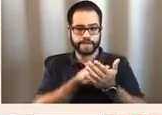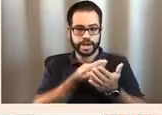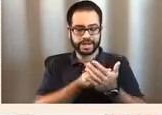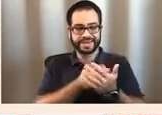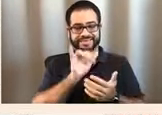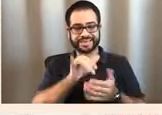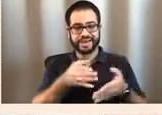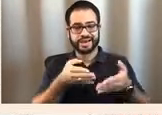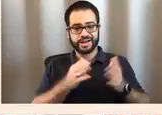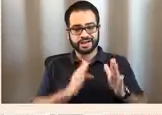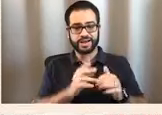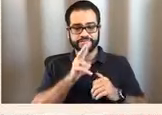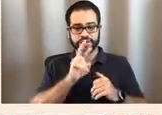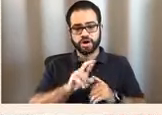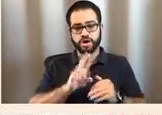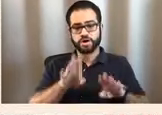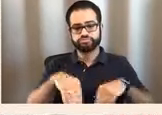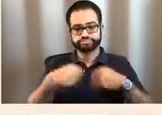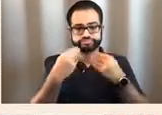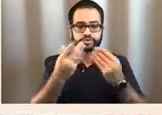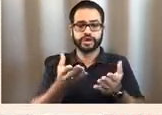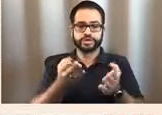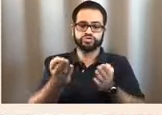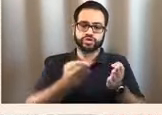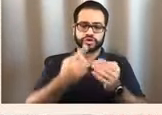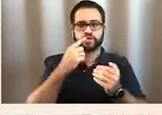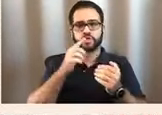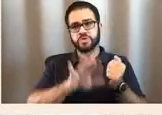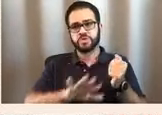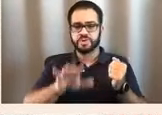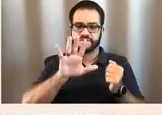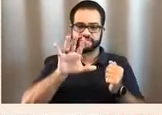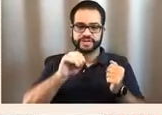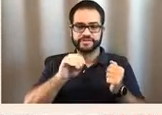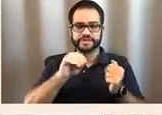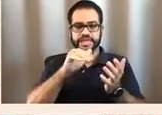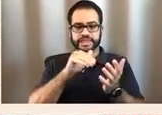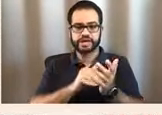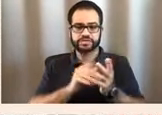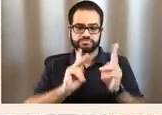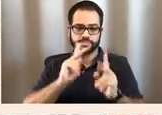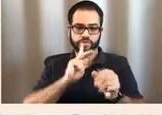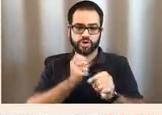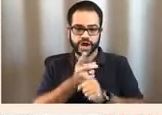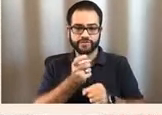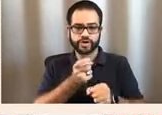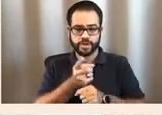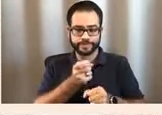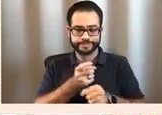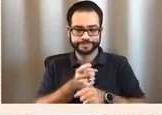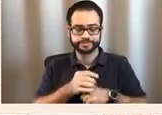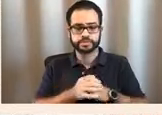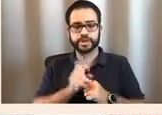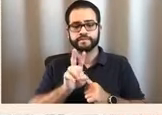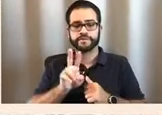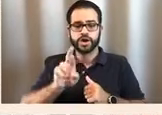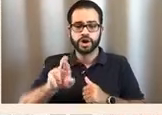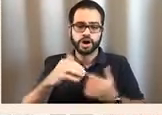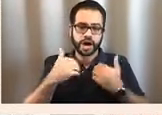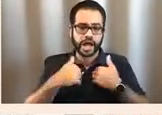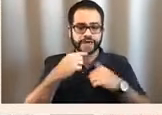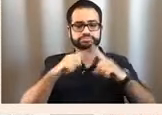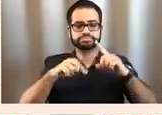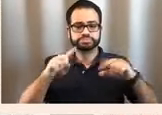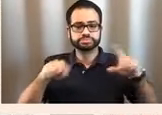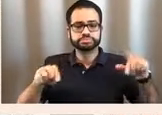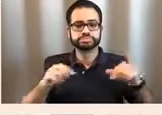offer services to around 50,000 people a year. VR has a variety of service,